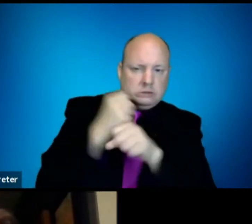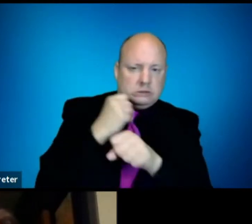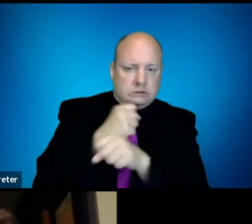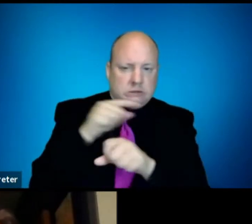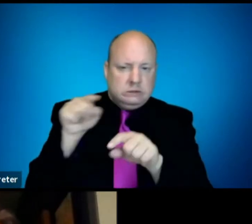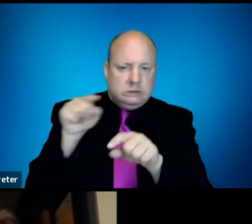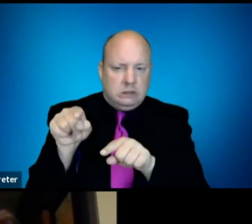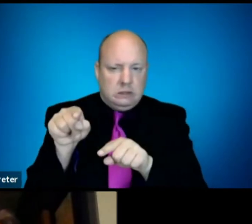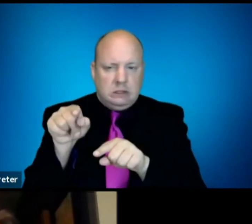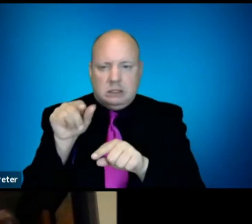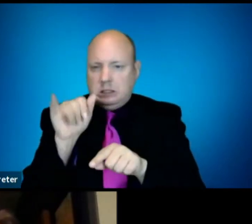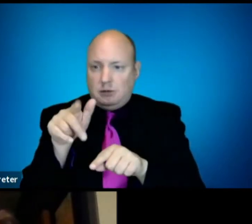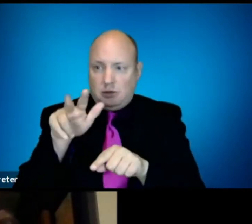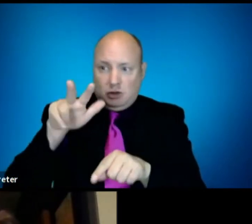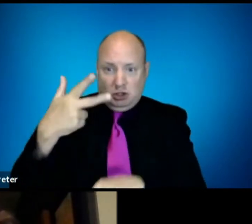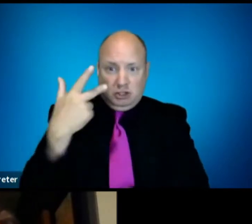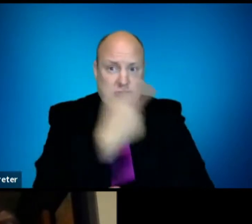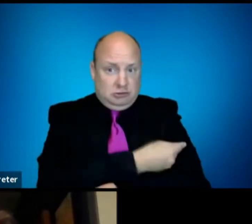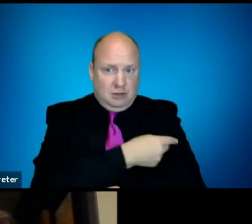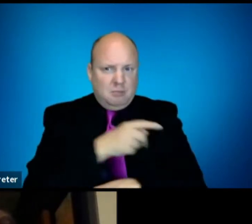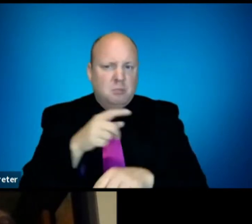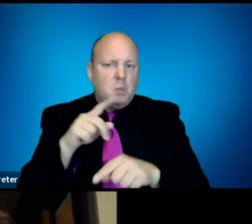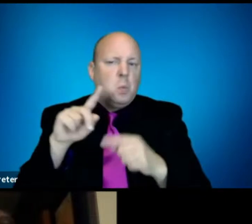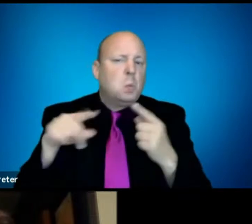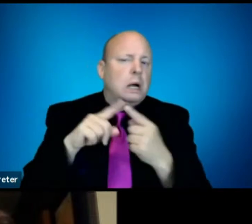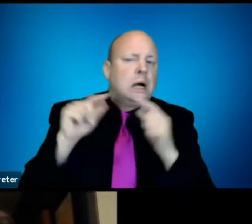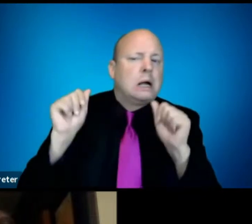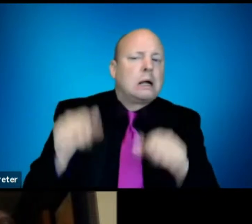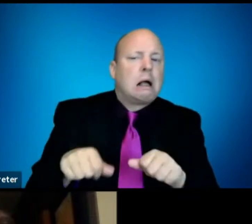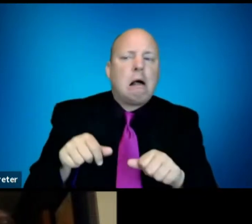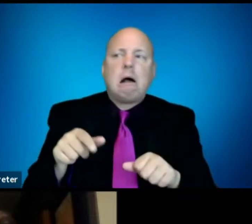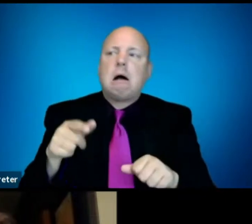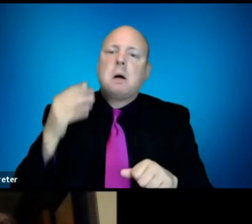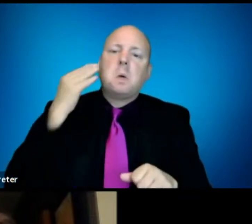shot, when do you think they'll know whether or not they'll be able to do that?